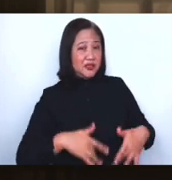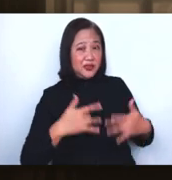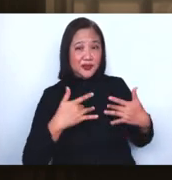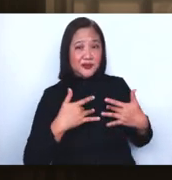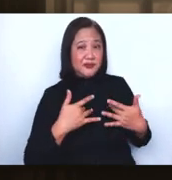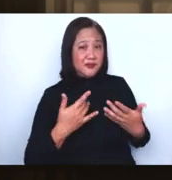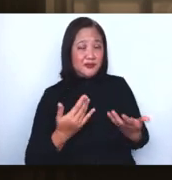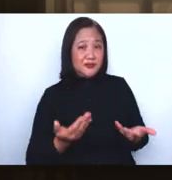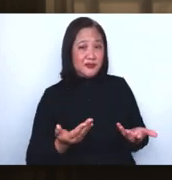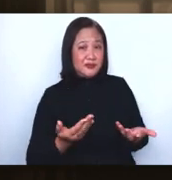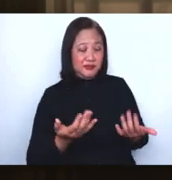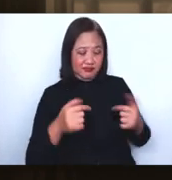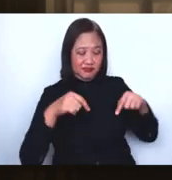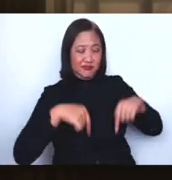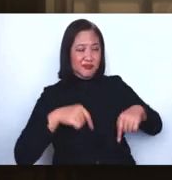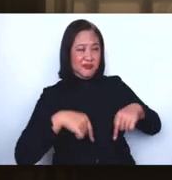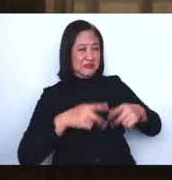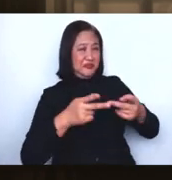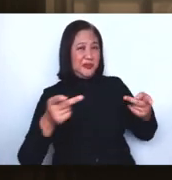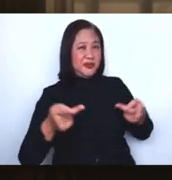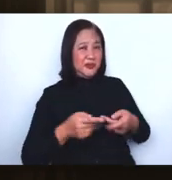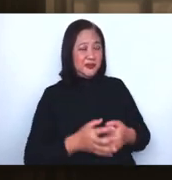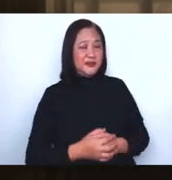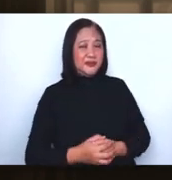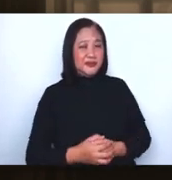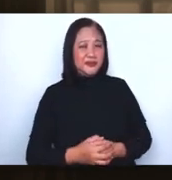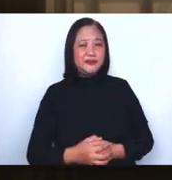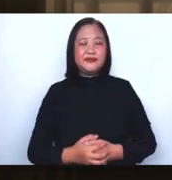living in this place?